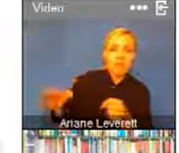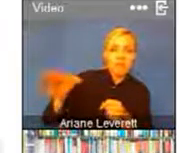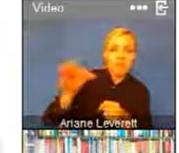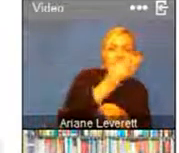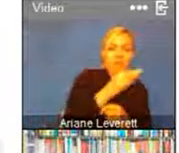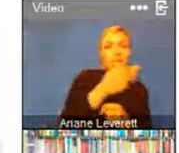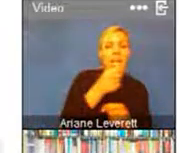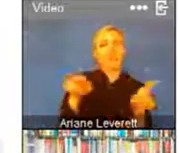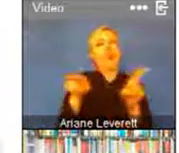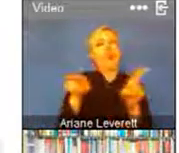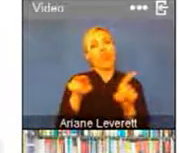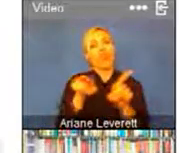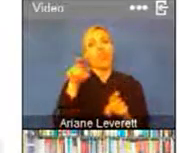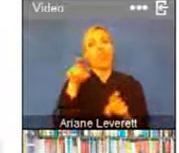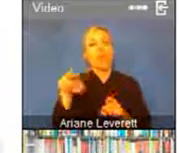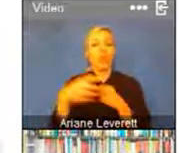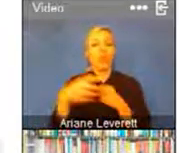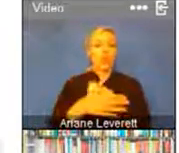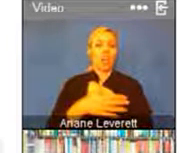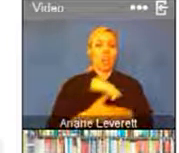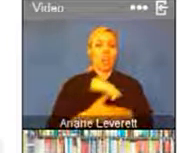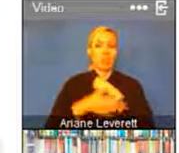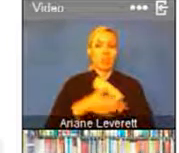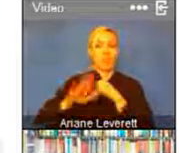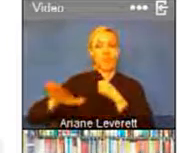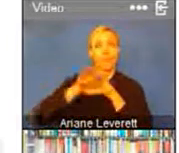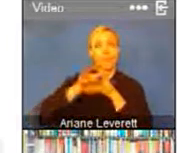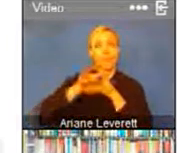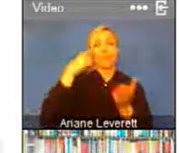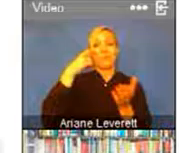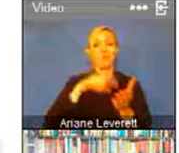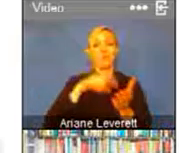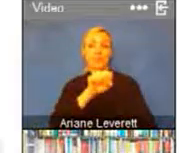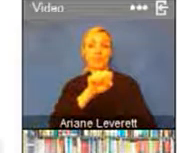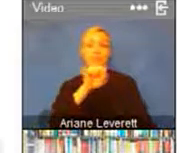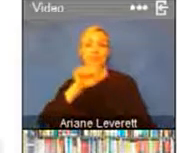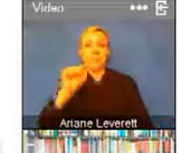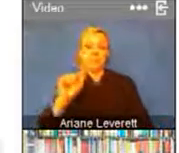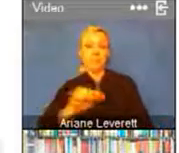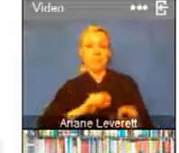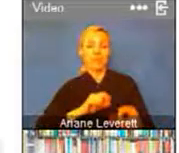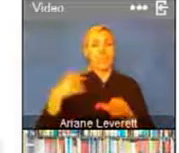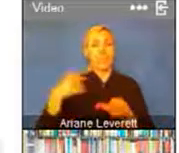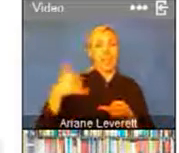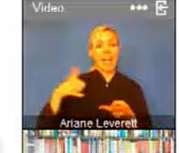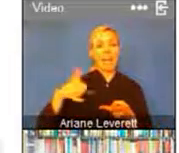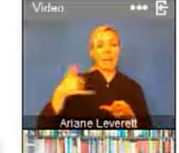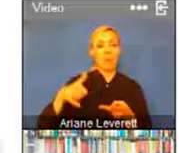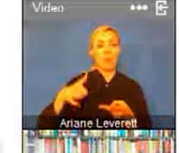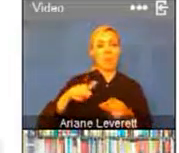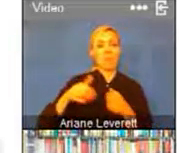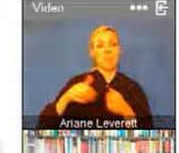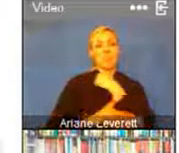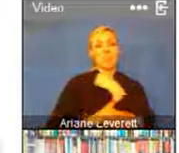broad interventions. Broad participatory interventions, again, might be